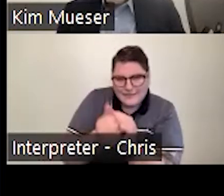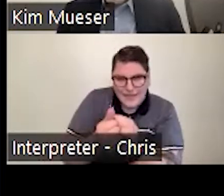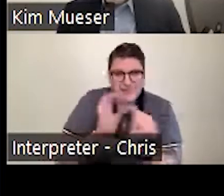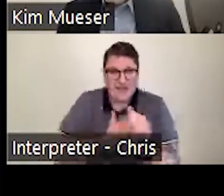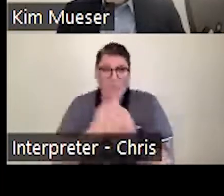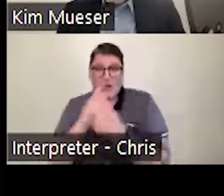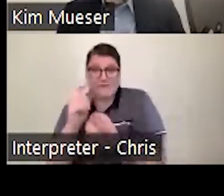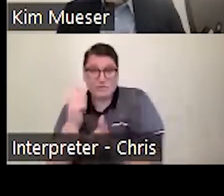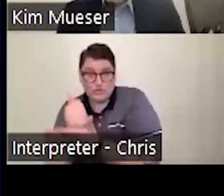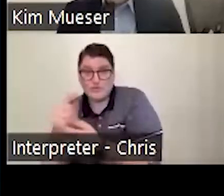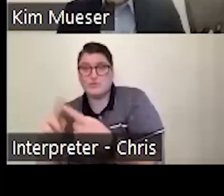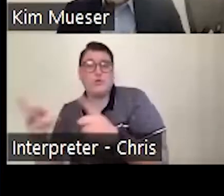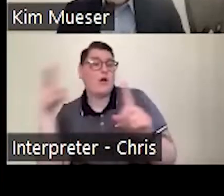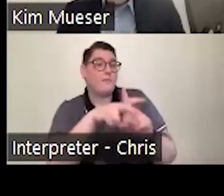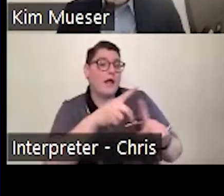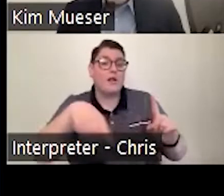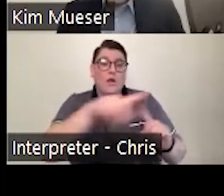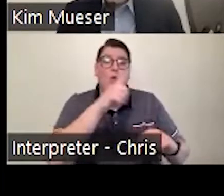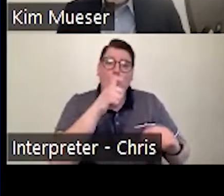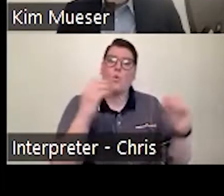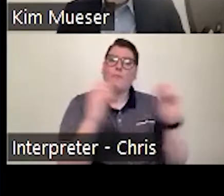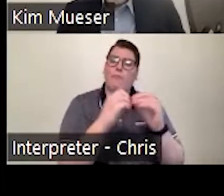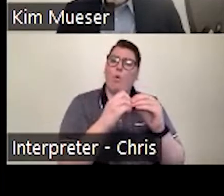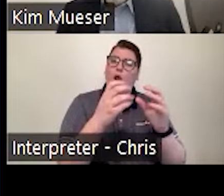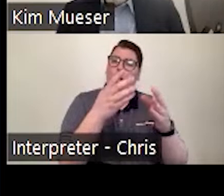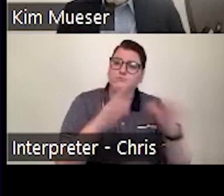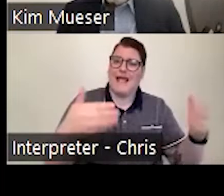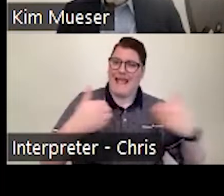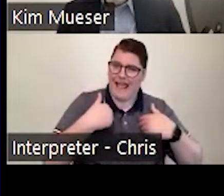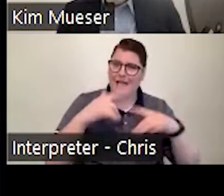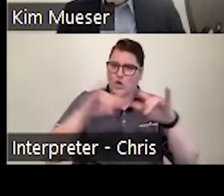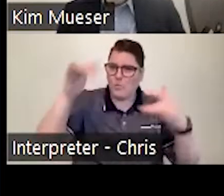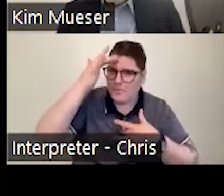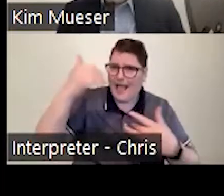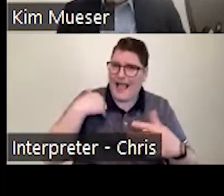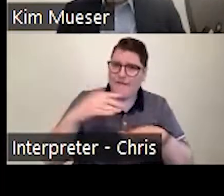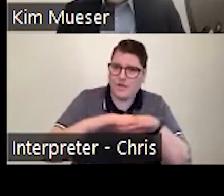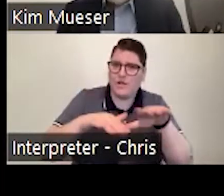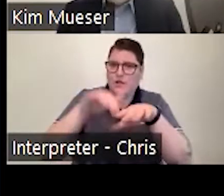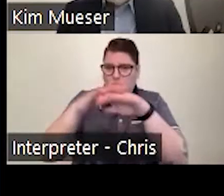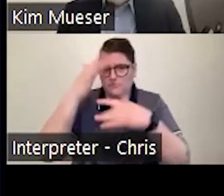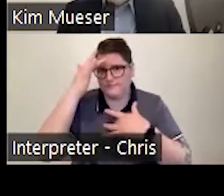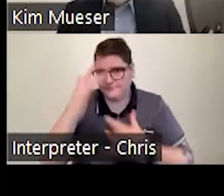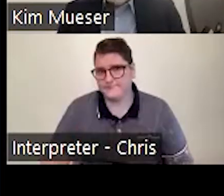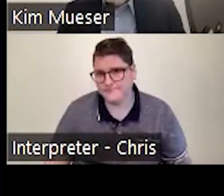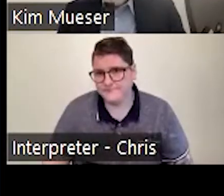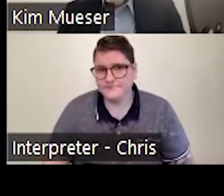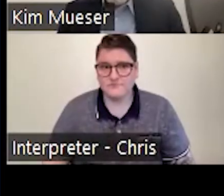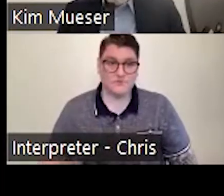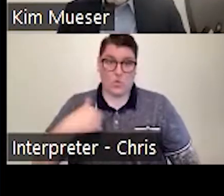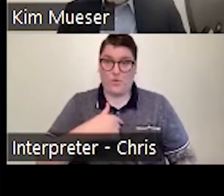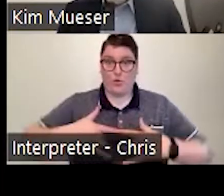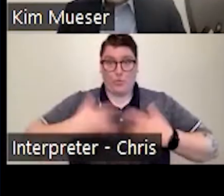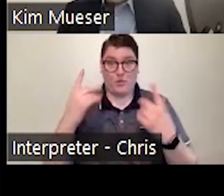less restrictive and more clinically representative PTSD samples." And I will say we're very delighted when this consensus statement came